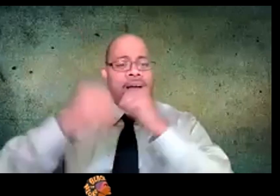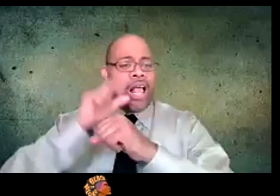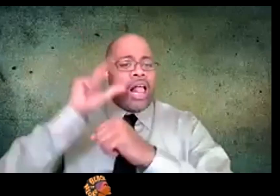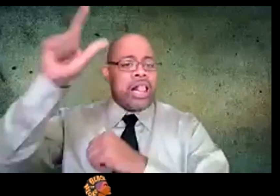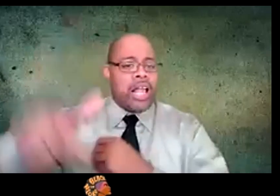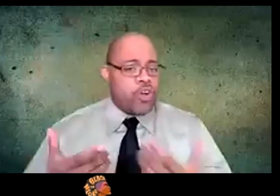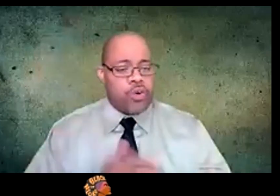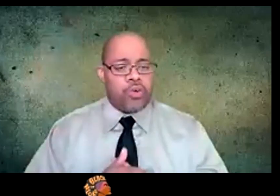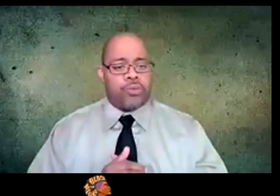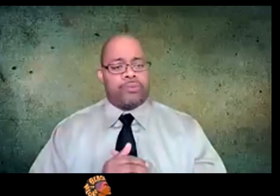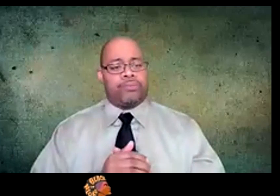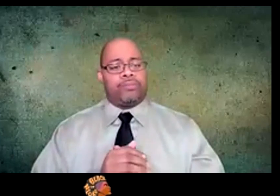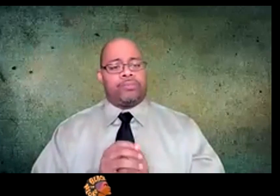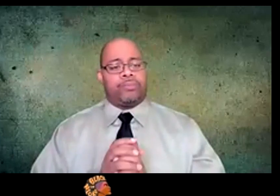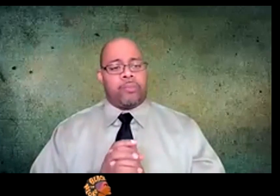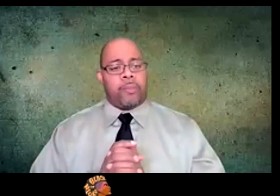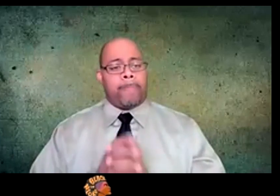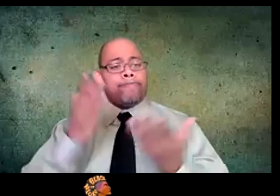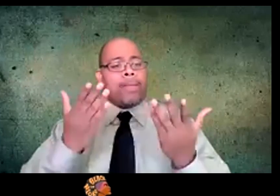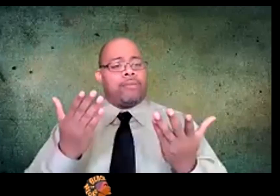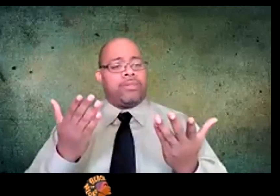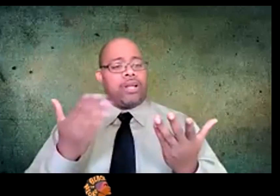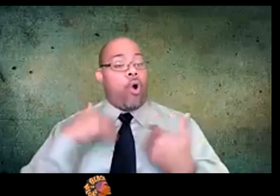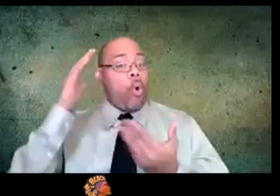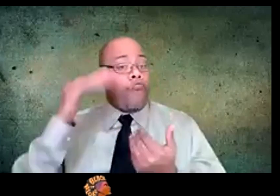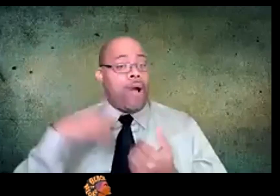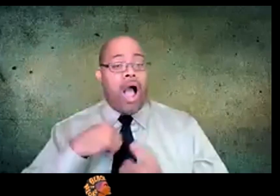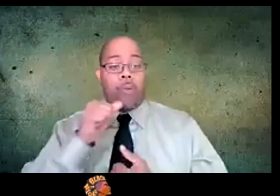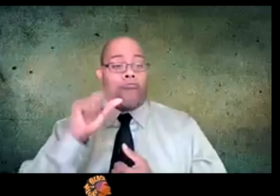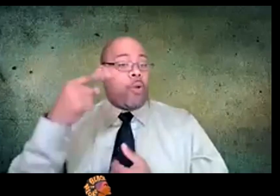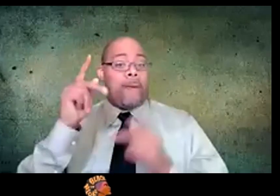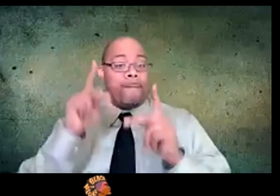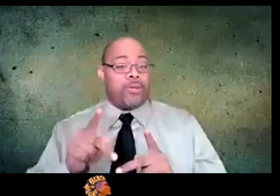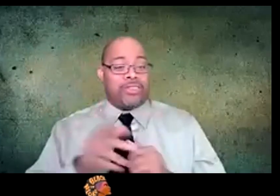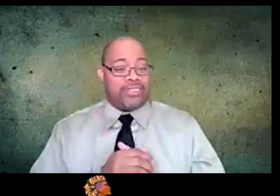road. Maybe hopefully I won't be the only one